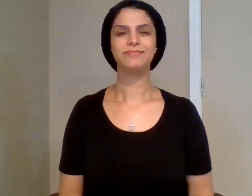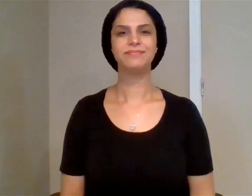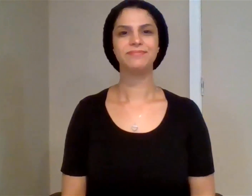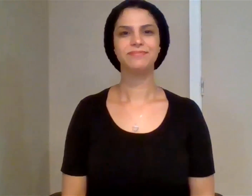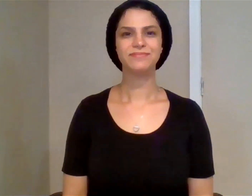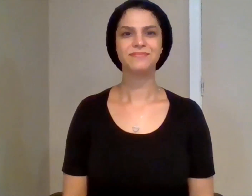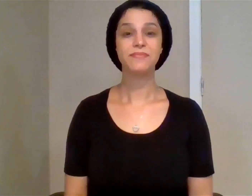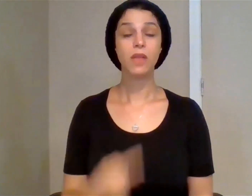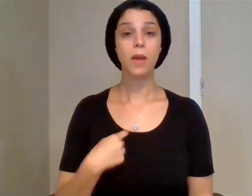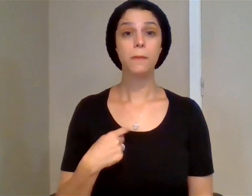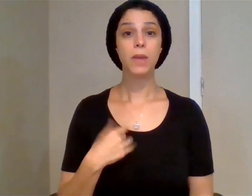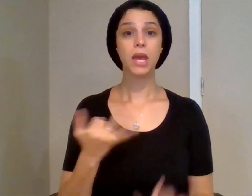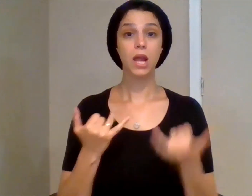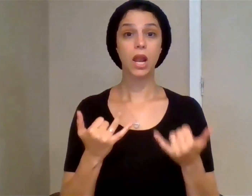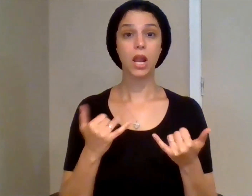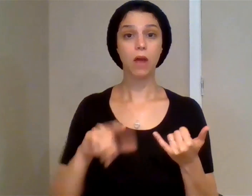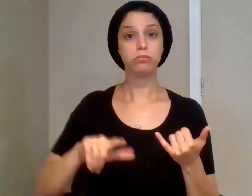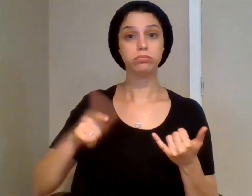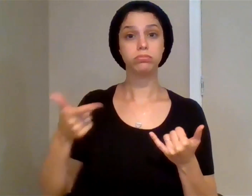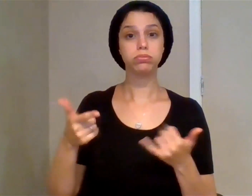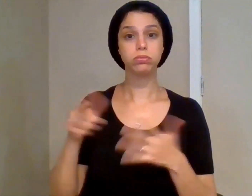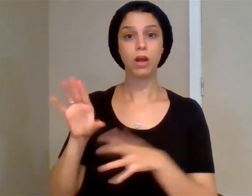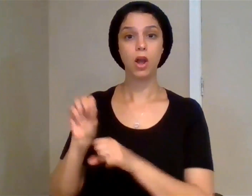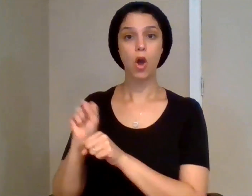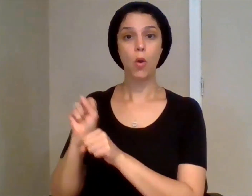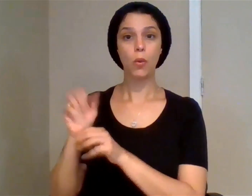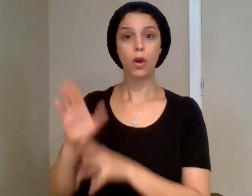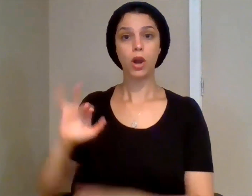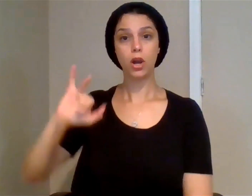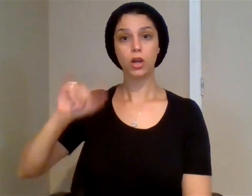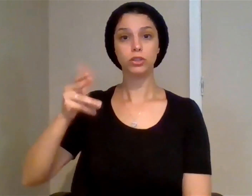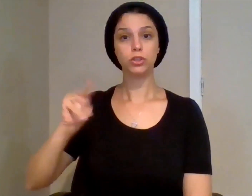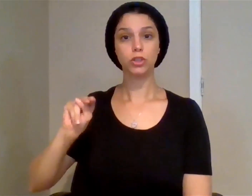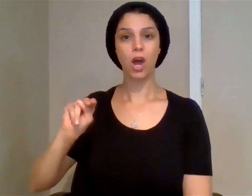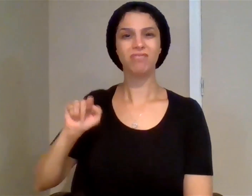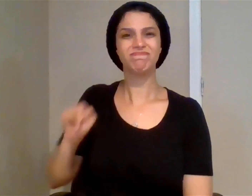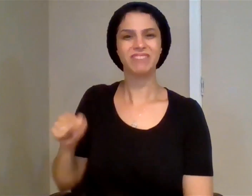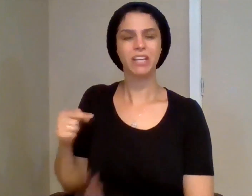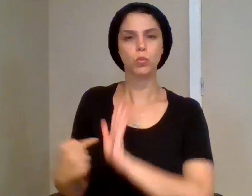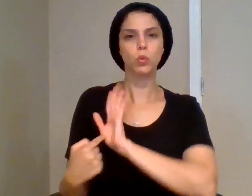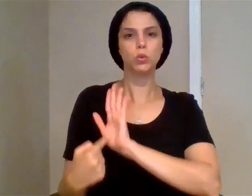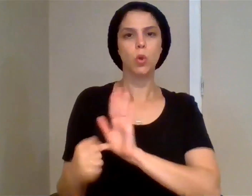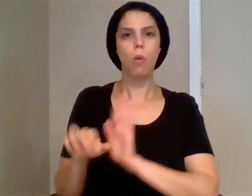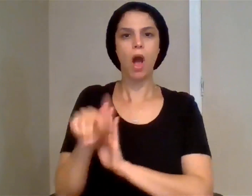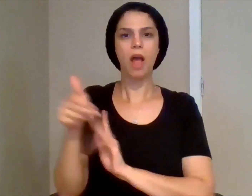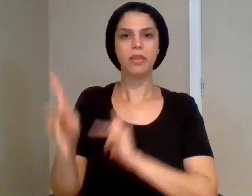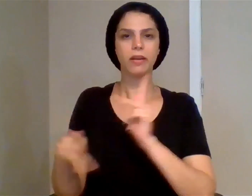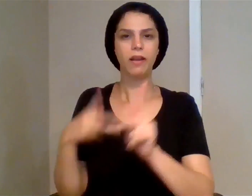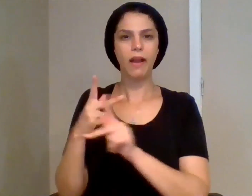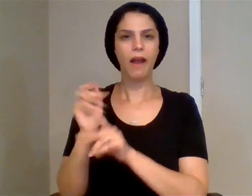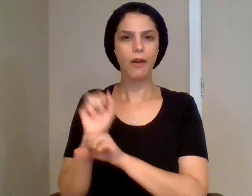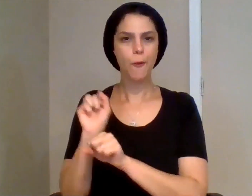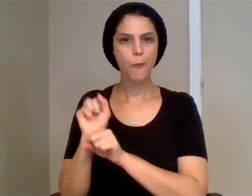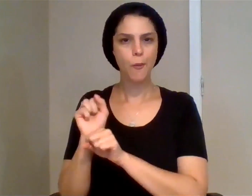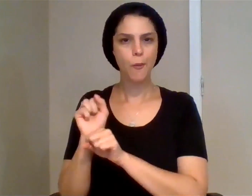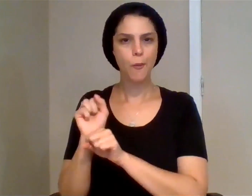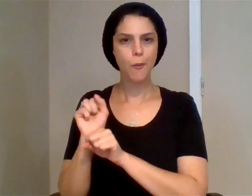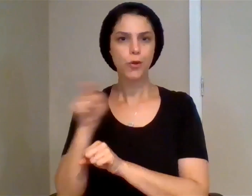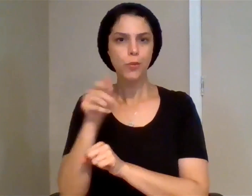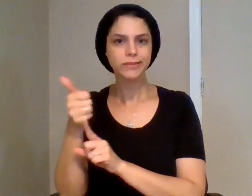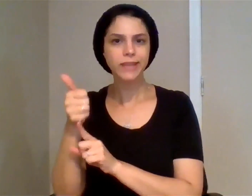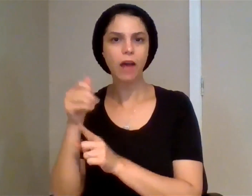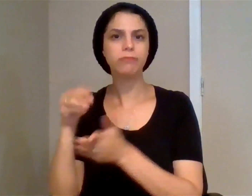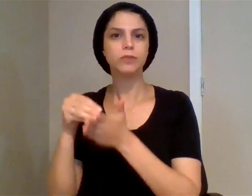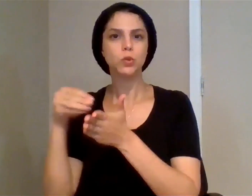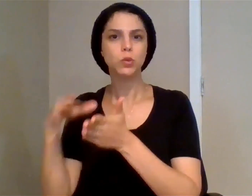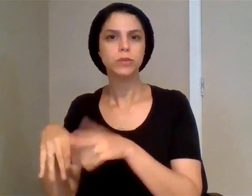And I'm going to turn this over to my colleague, John, that's now going to walk you all through some other types of assignments that you and your child may see